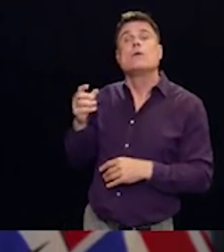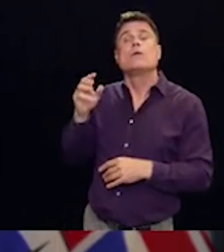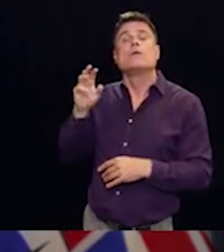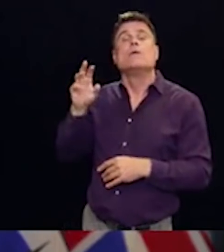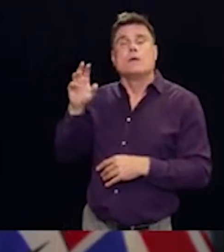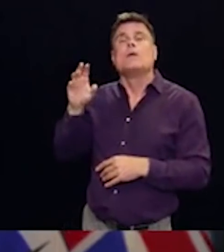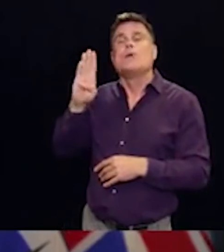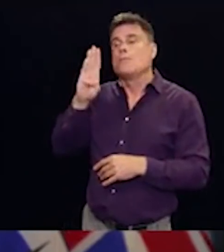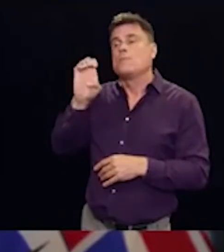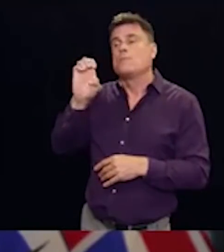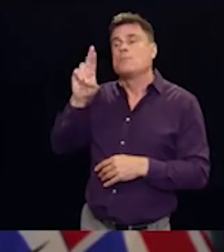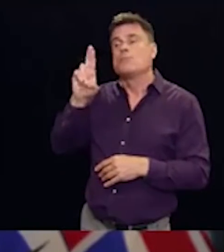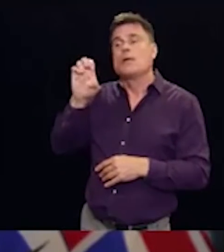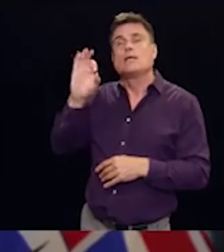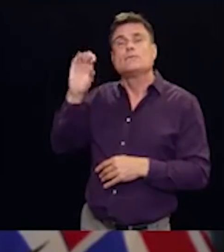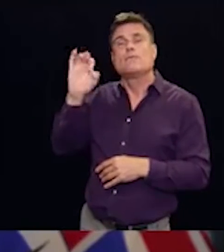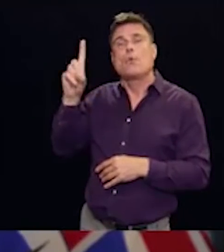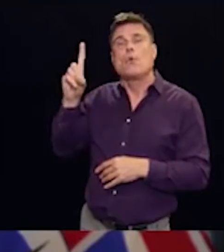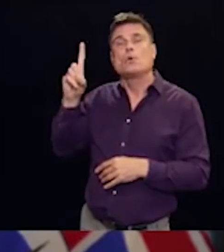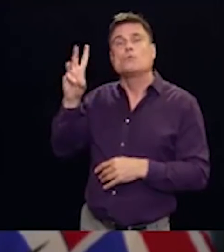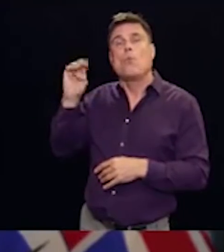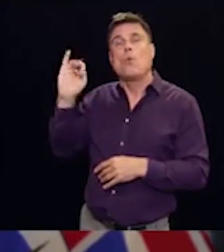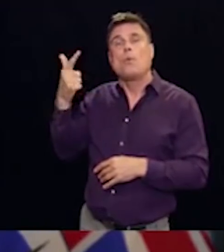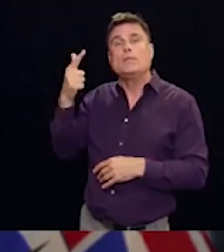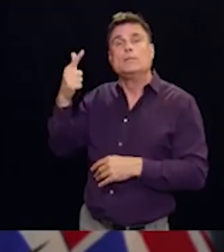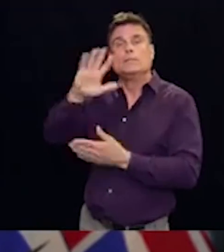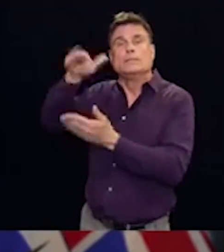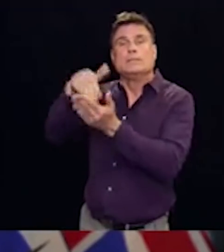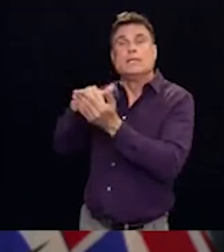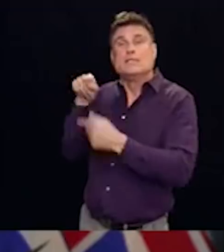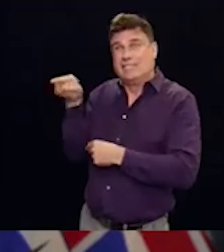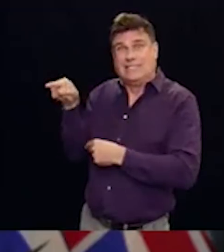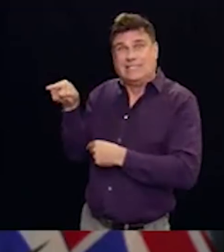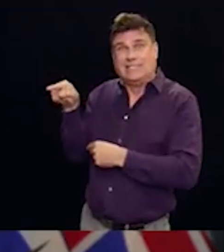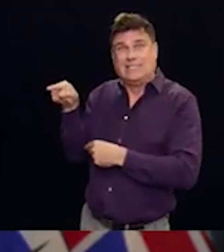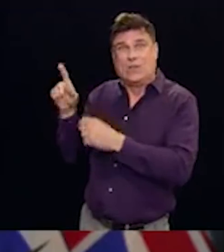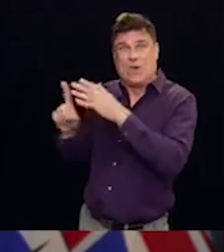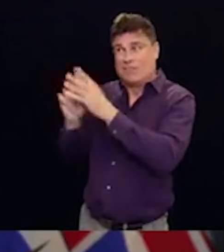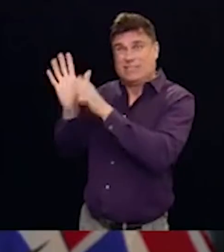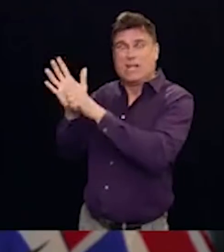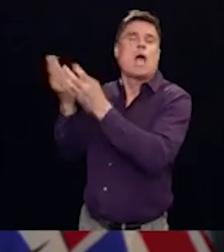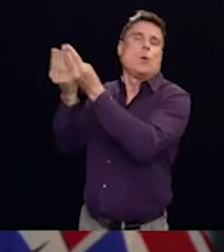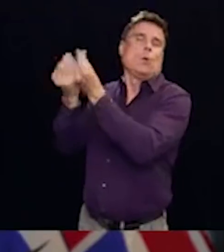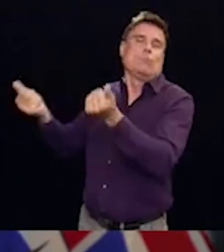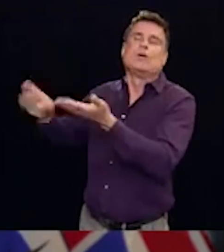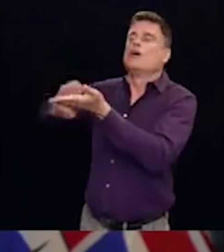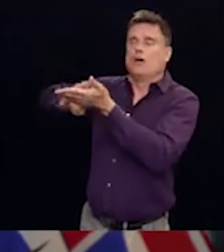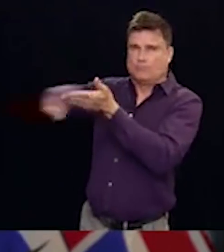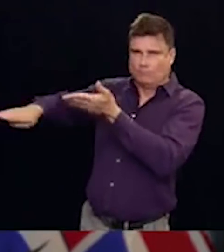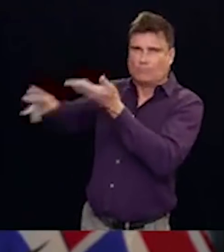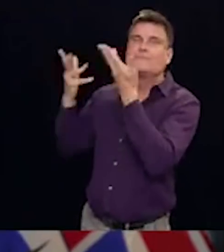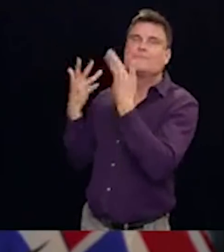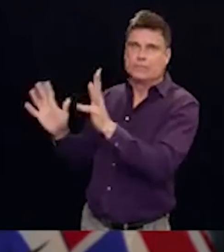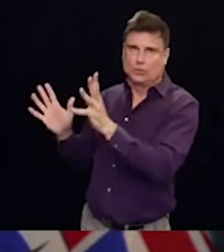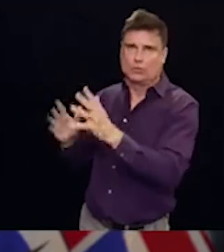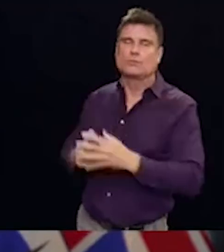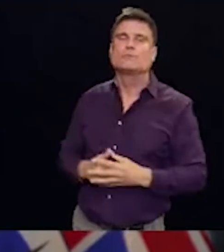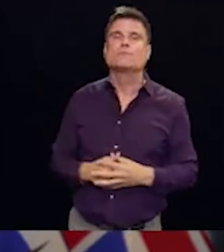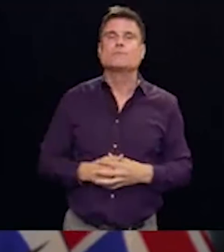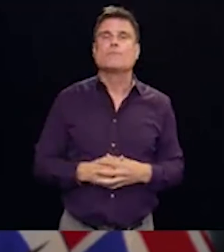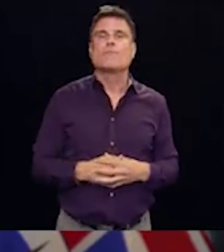cases. We continue to monitor and support at remaining community locations. So that leaves us